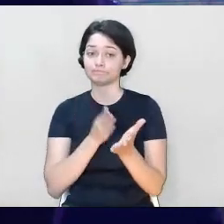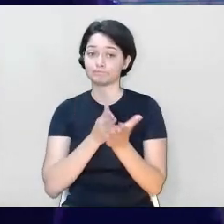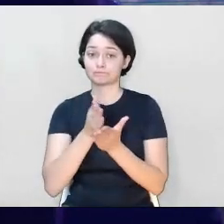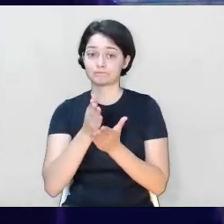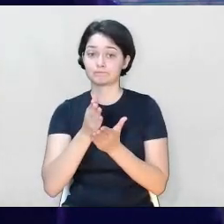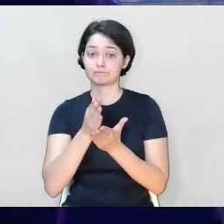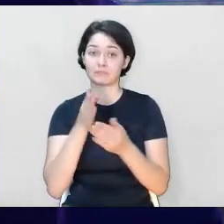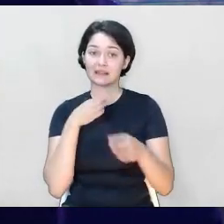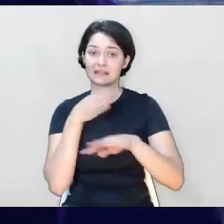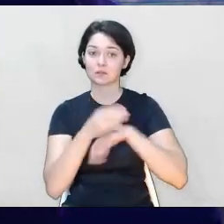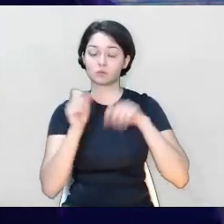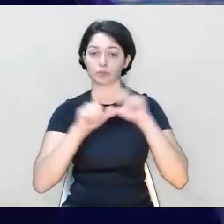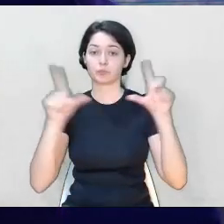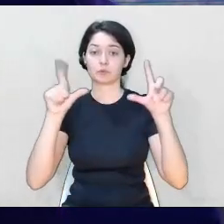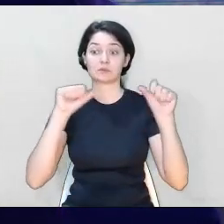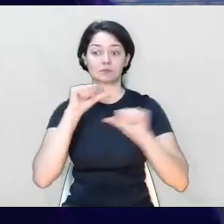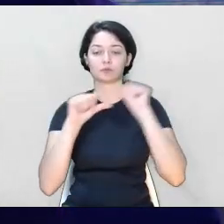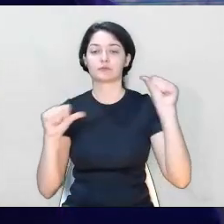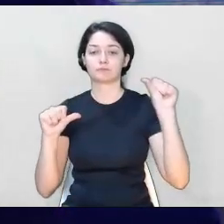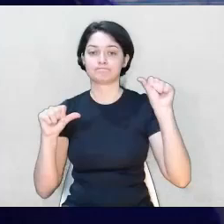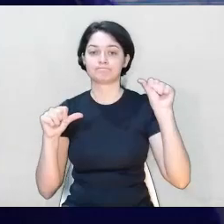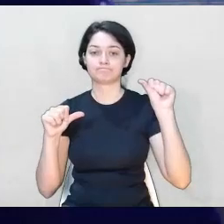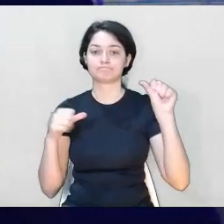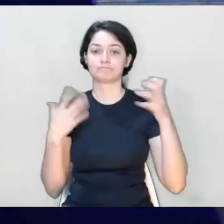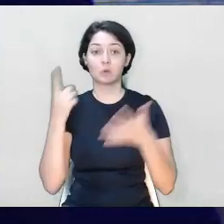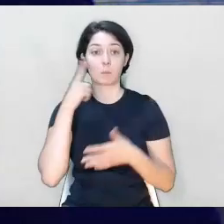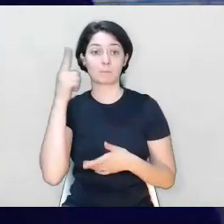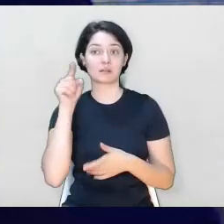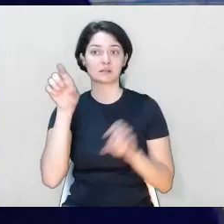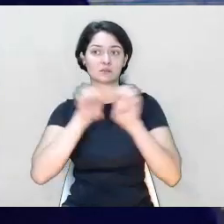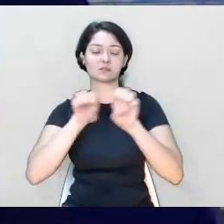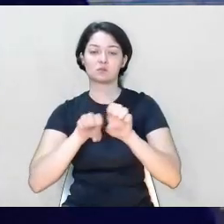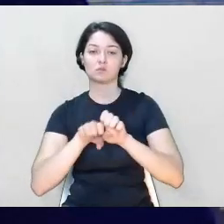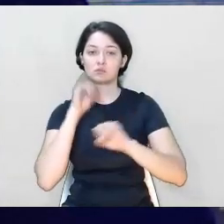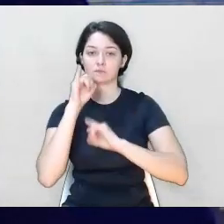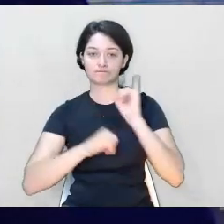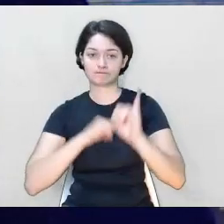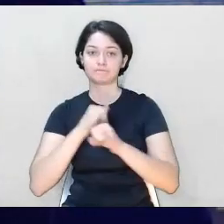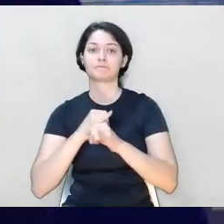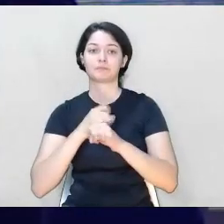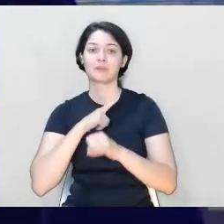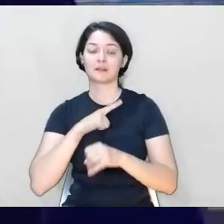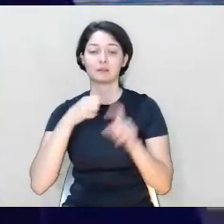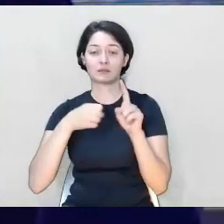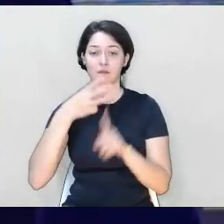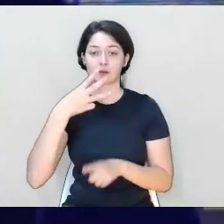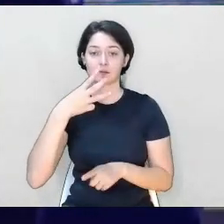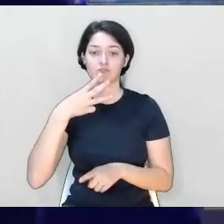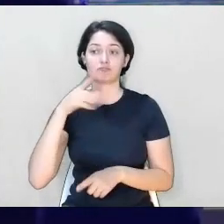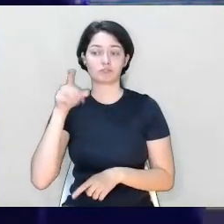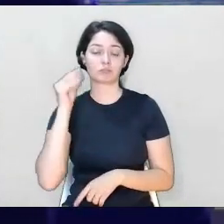Continuing his journey, we then go to an interface which changes. It's a bit like a site architecture. We have